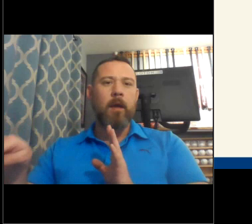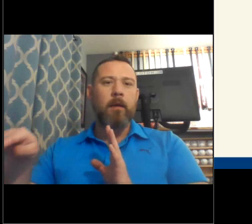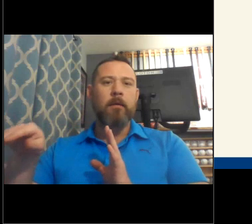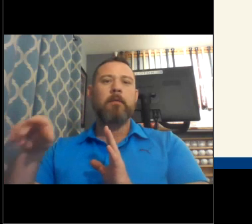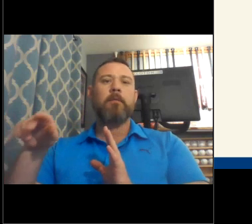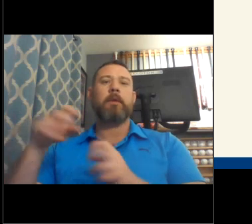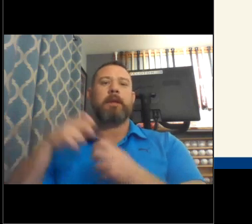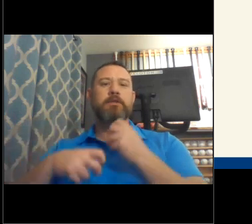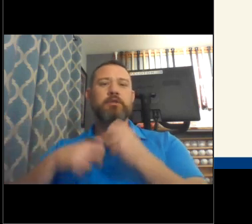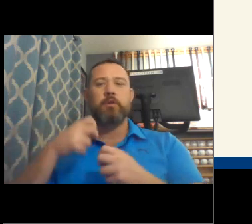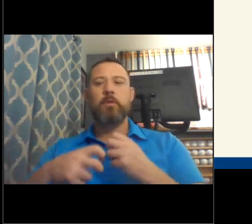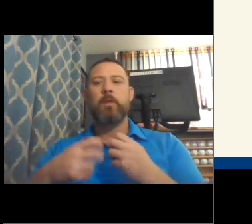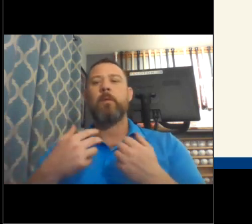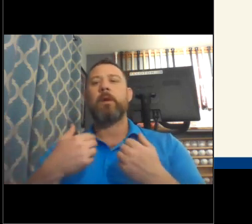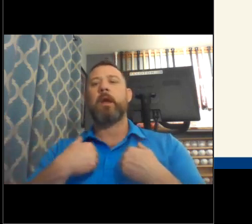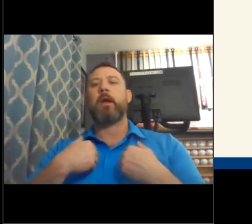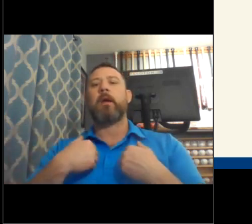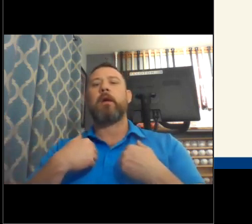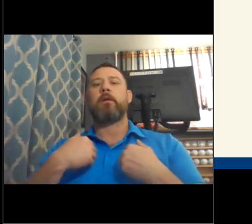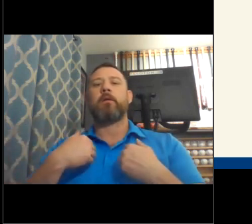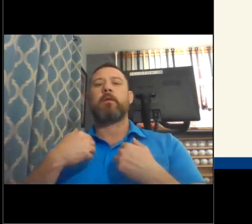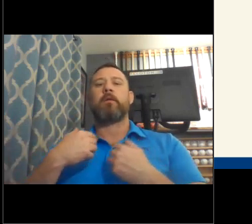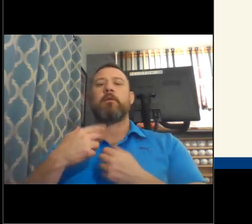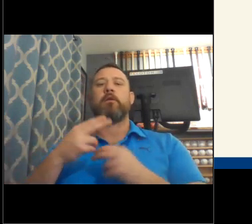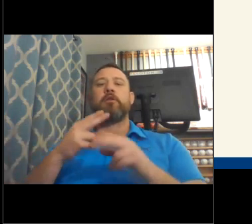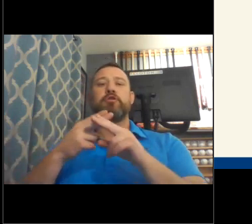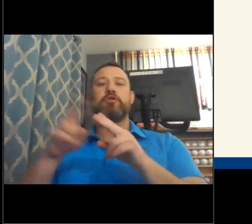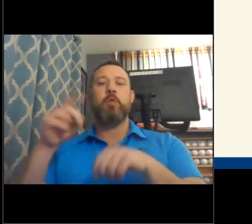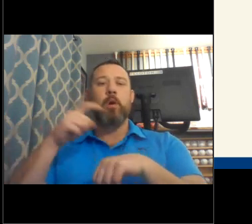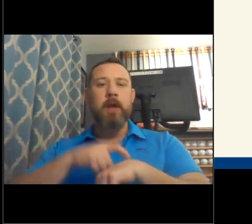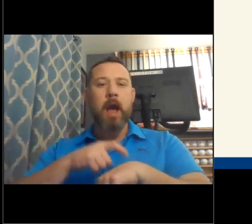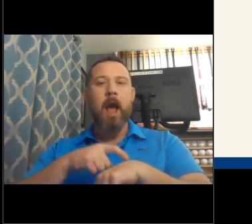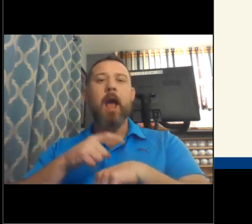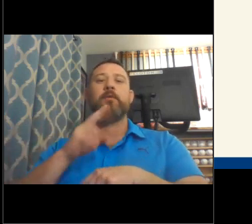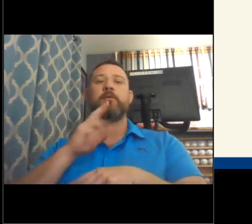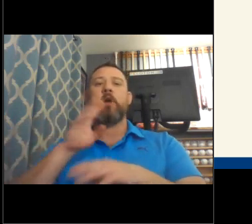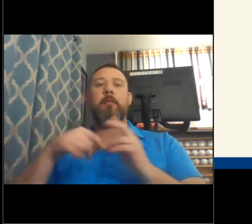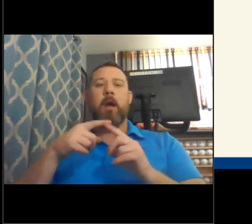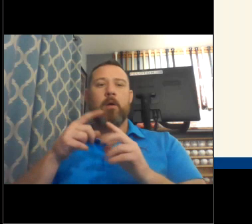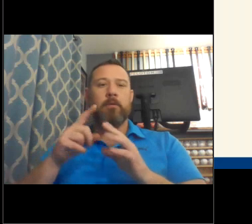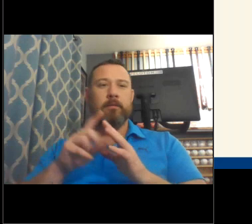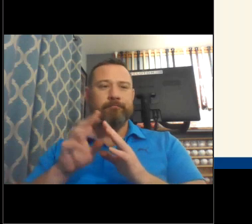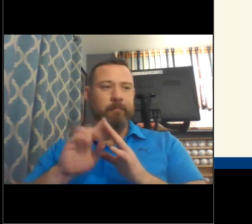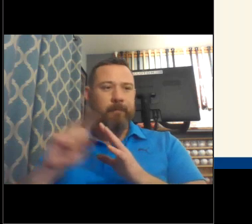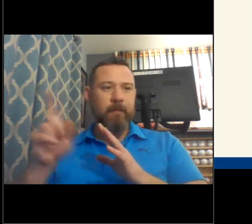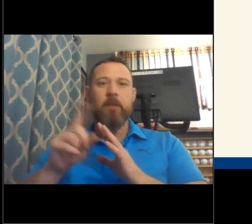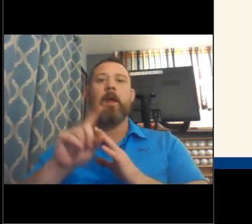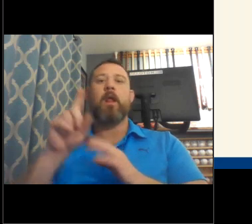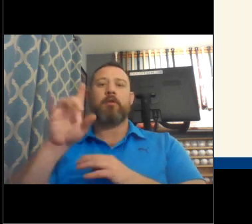had, where, you know, in a short amount of time, we're talking about evacuating 188,000 people while